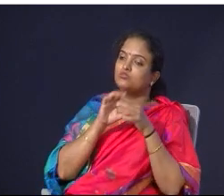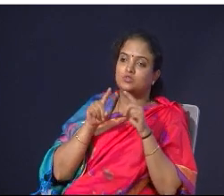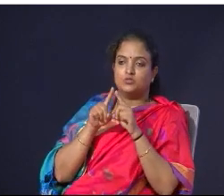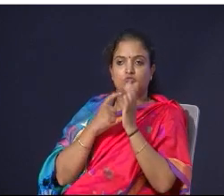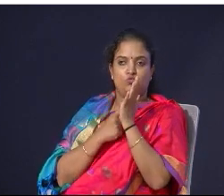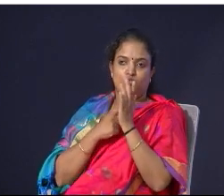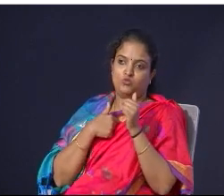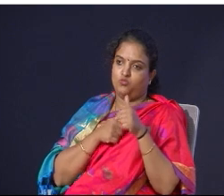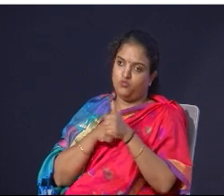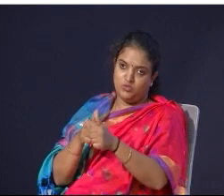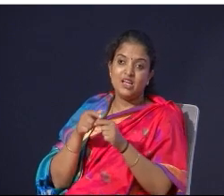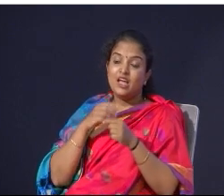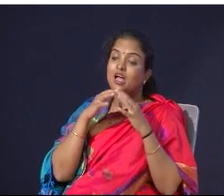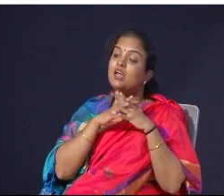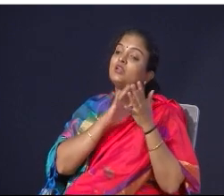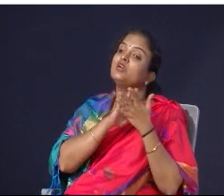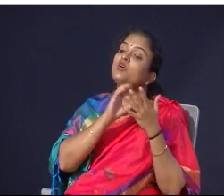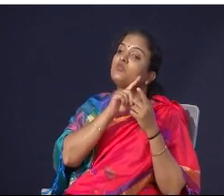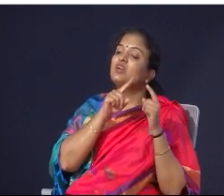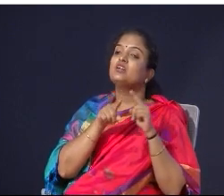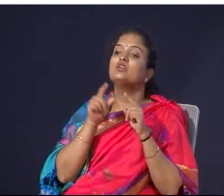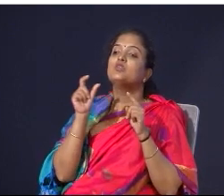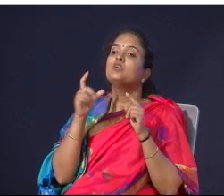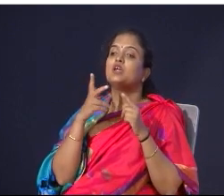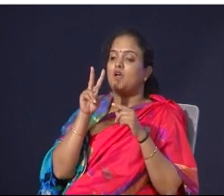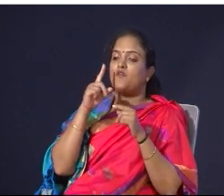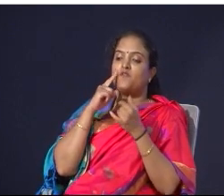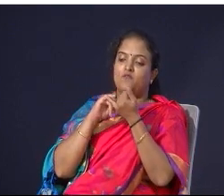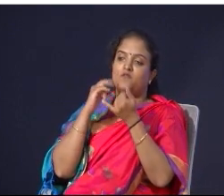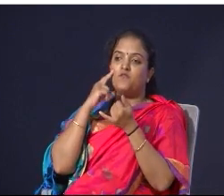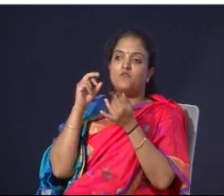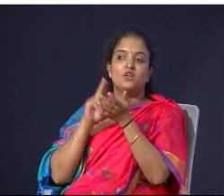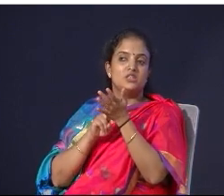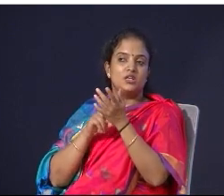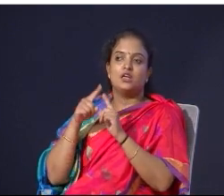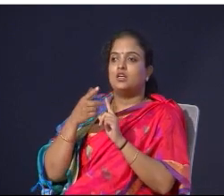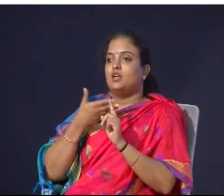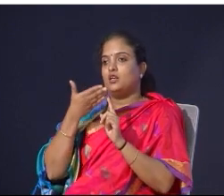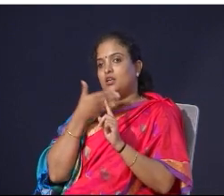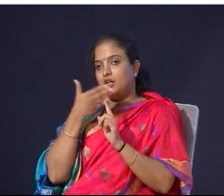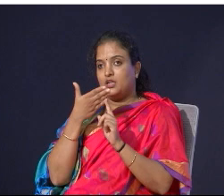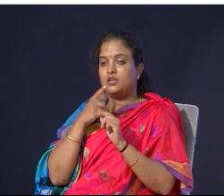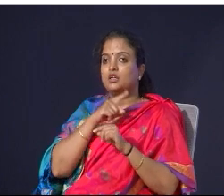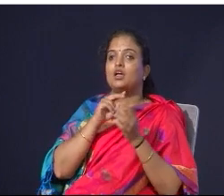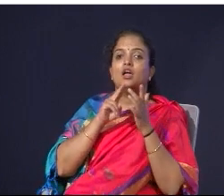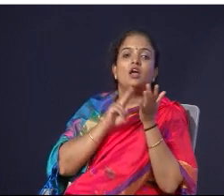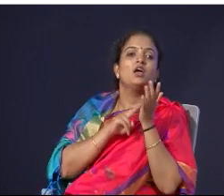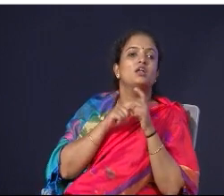WHO doesn't call it vision rehabilitation, it calls it vision training. Dr. Leah Hyverian